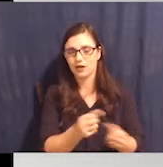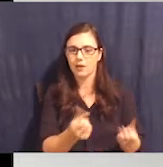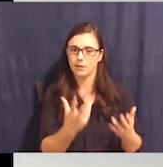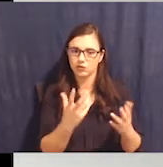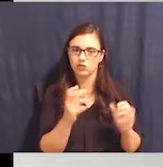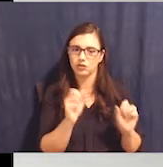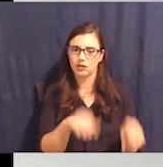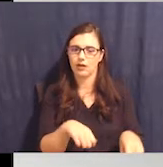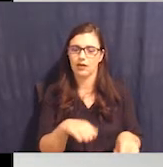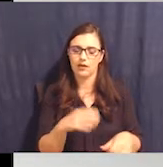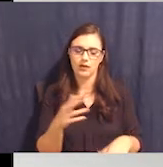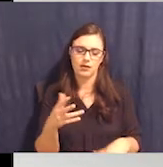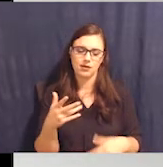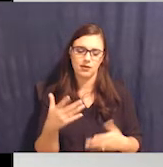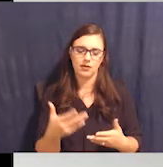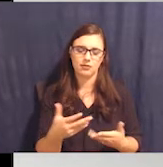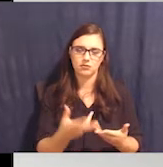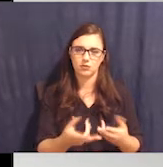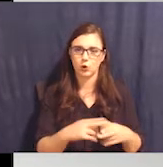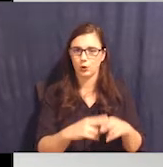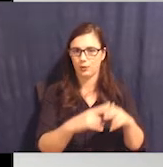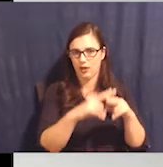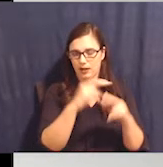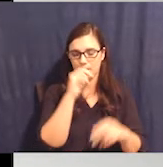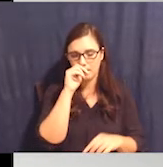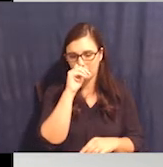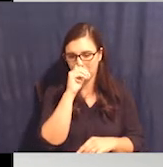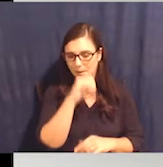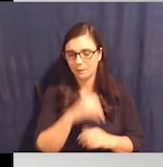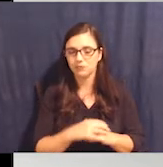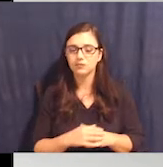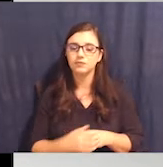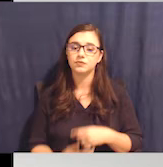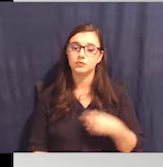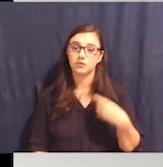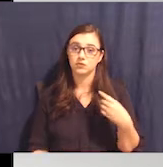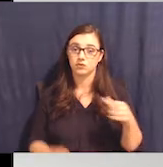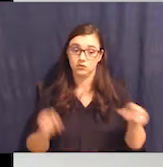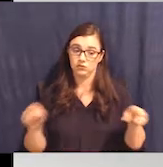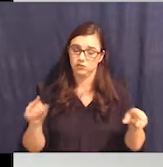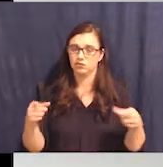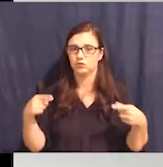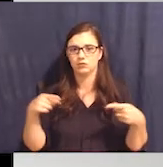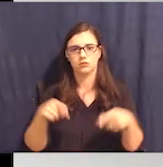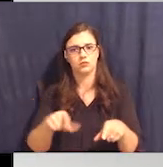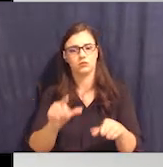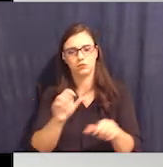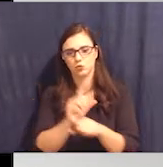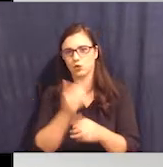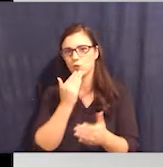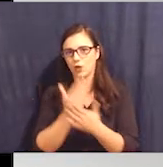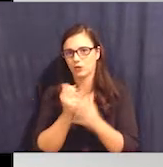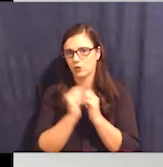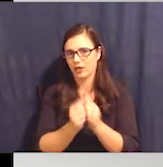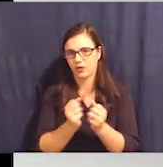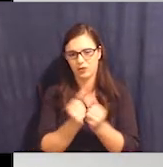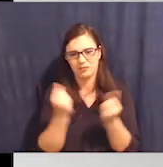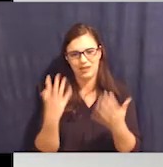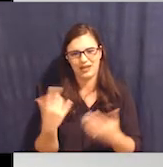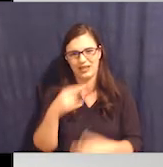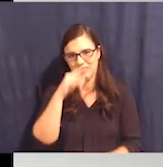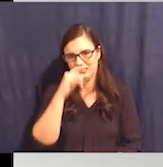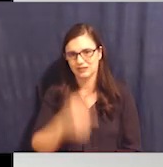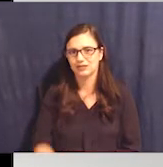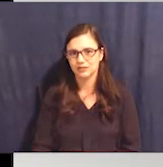and how much it can accumulate. The two things work very, very well together with a lot of our